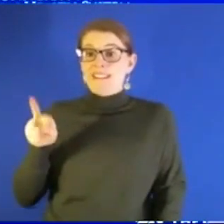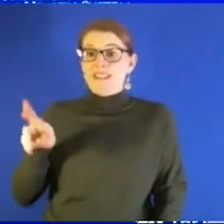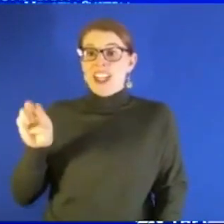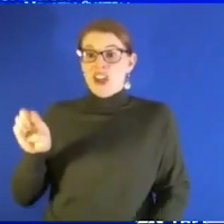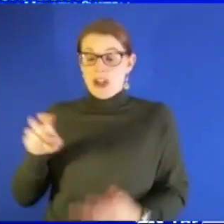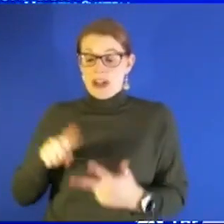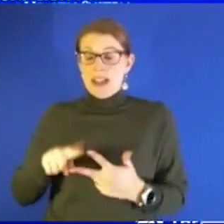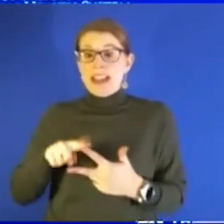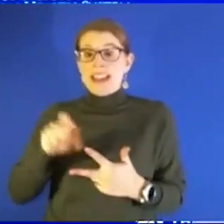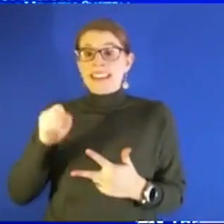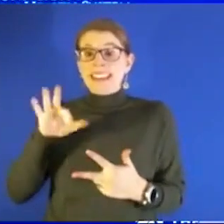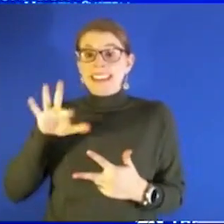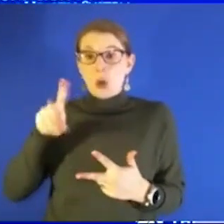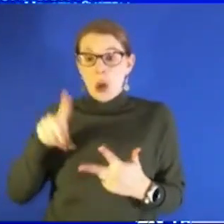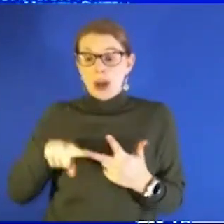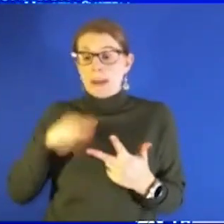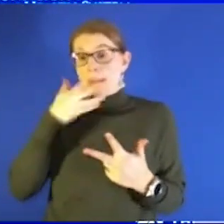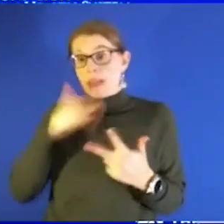blood thinners,